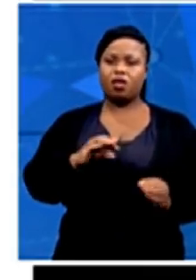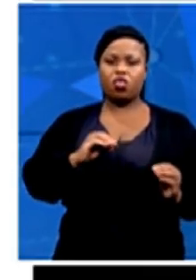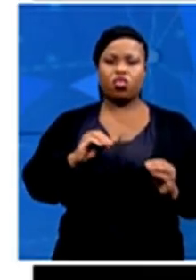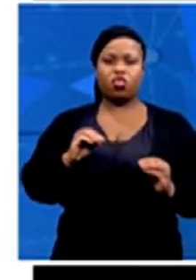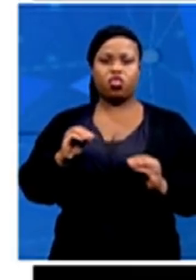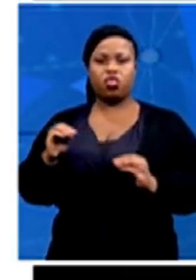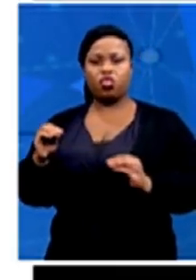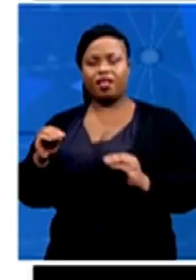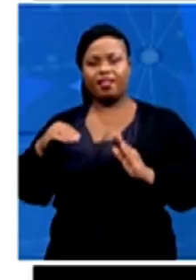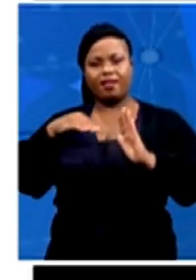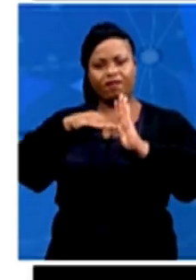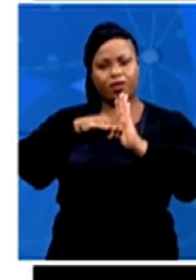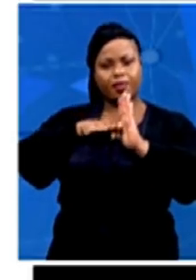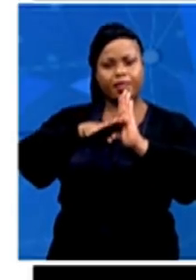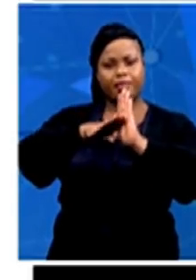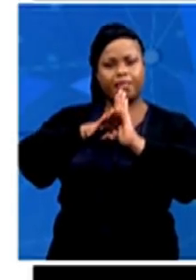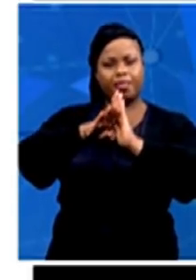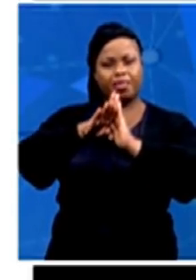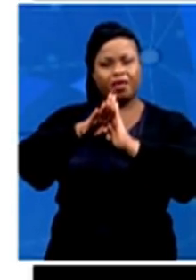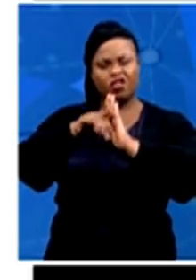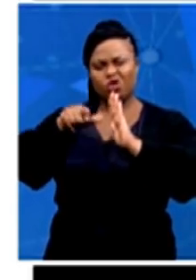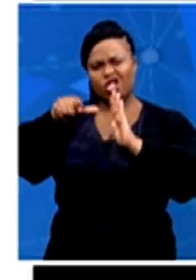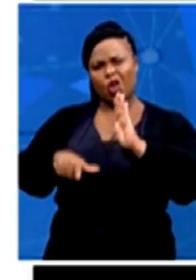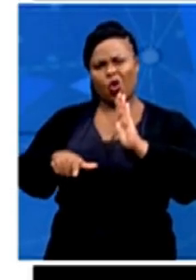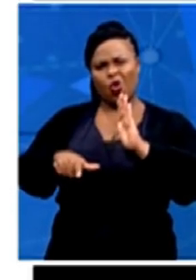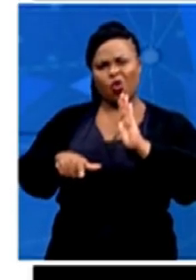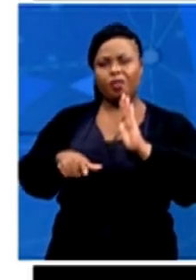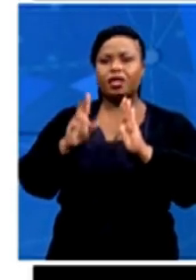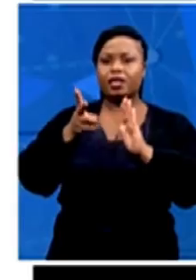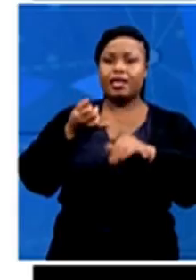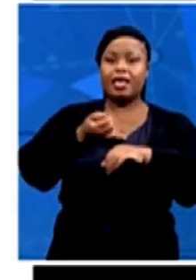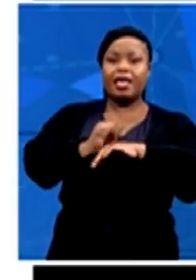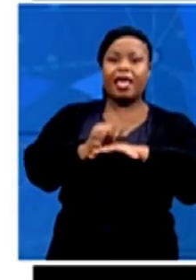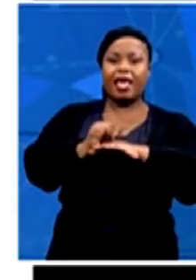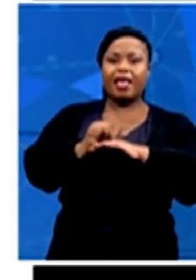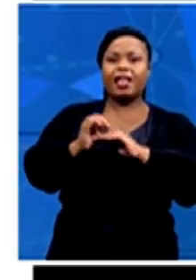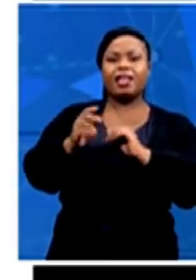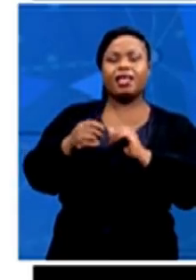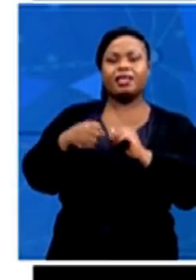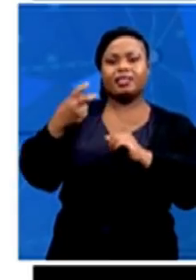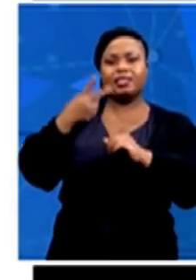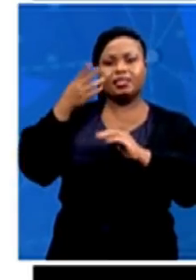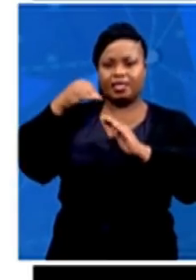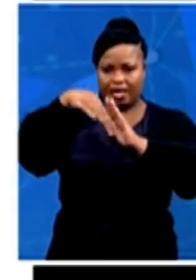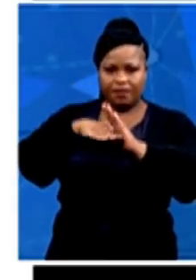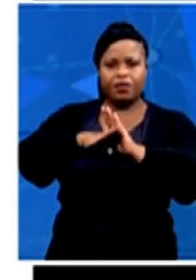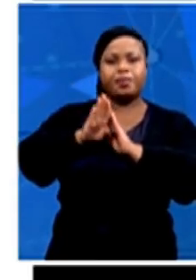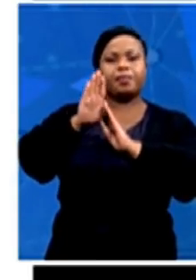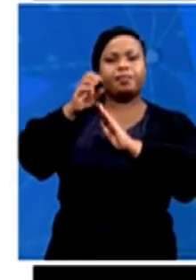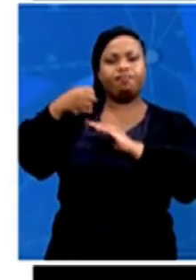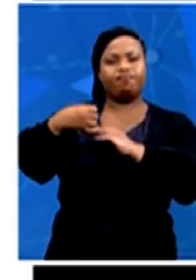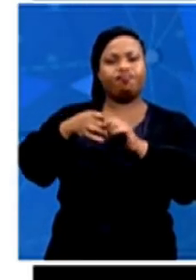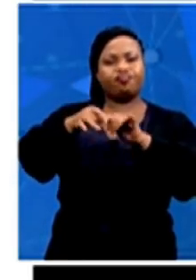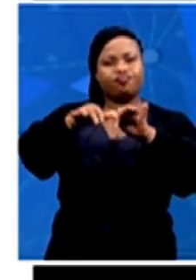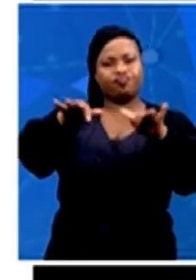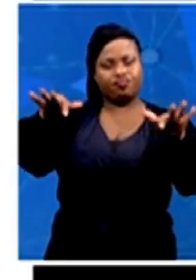It had a very steep and early second wave, but it actually has a delayed and a steep